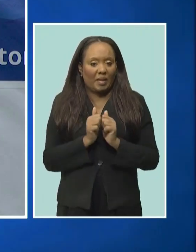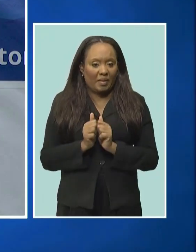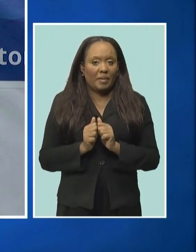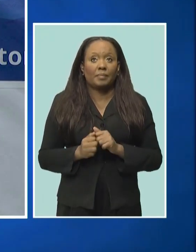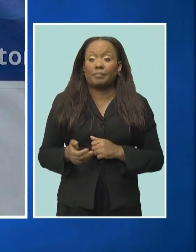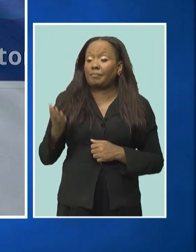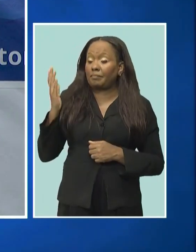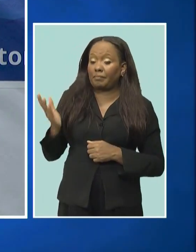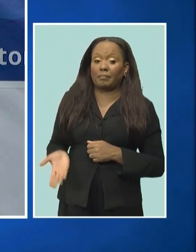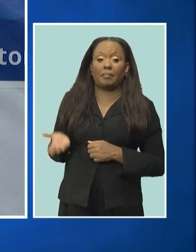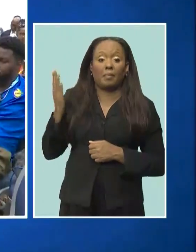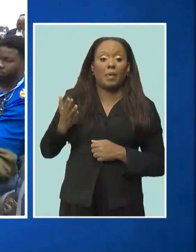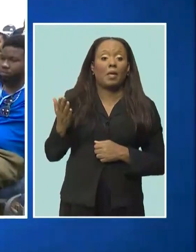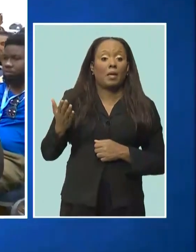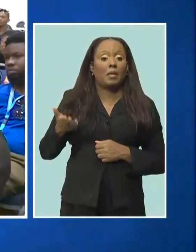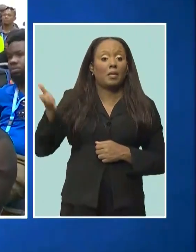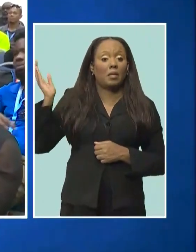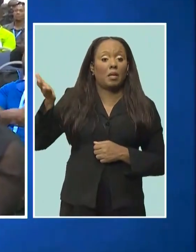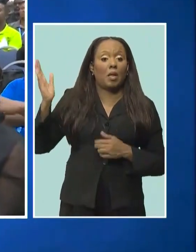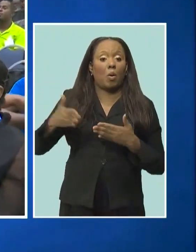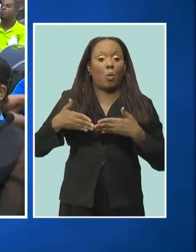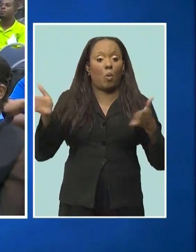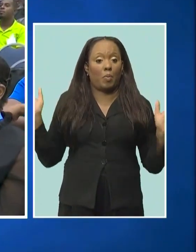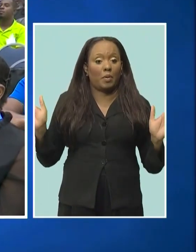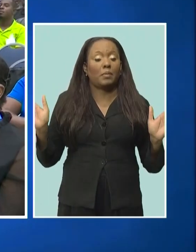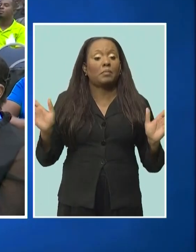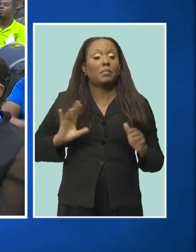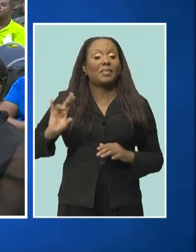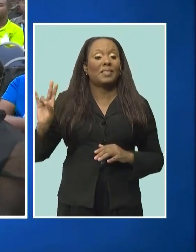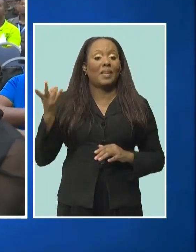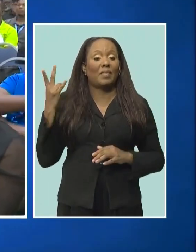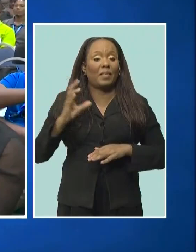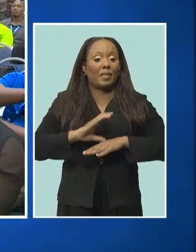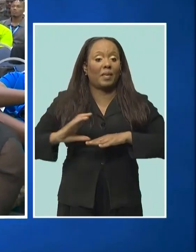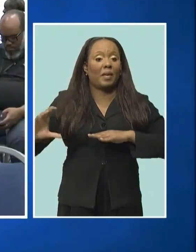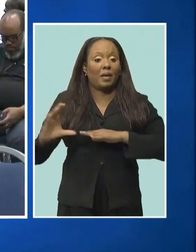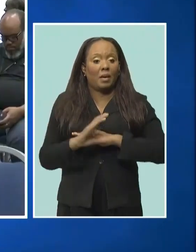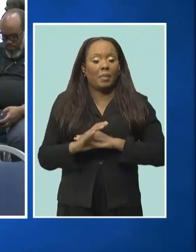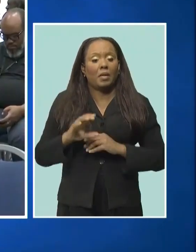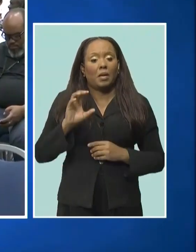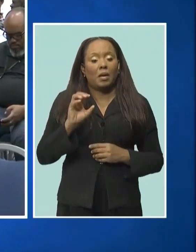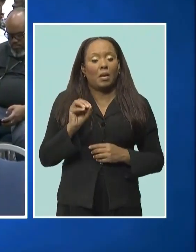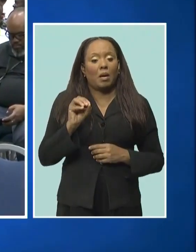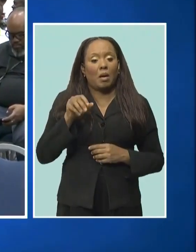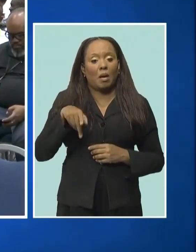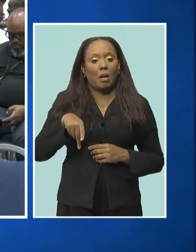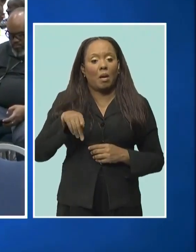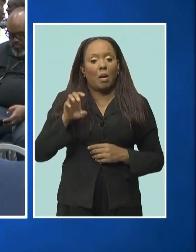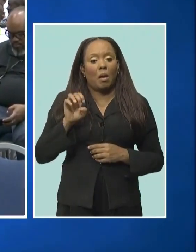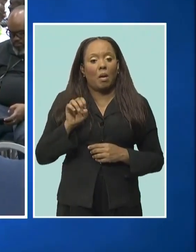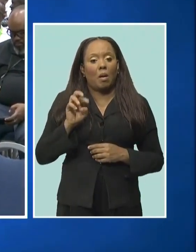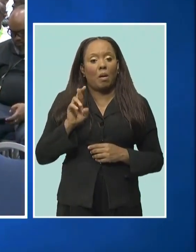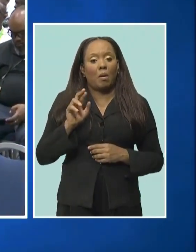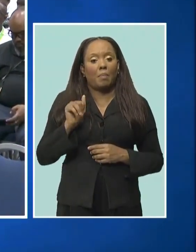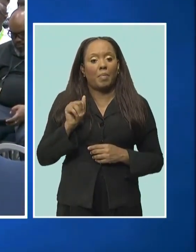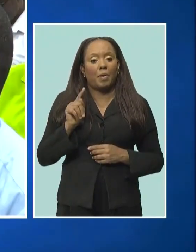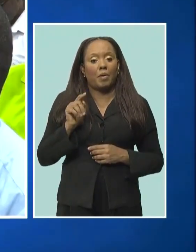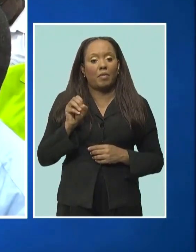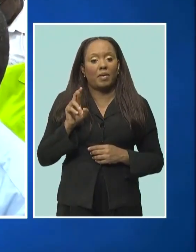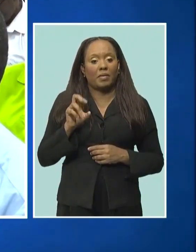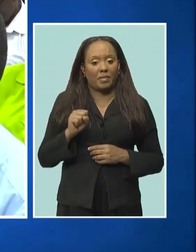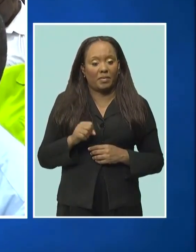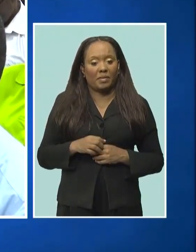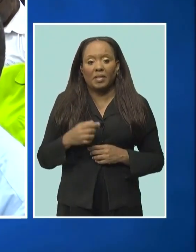Bradshaw came at the opening of the 7th Caribbean Operators Conference at the Lloyd Erskine Sandiford Centre. She notes